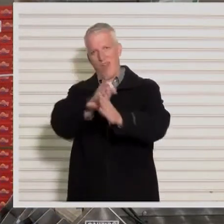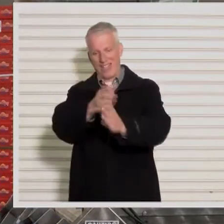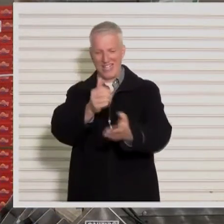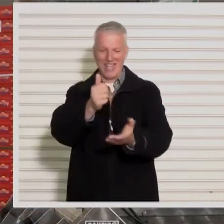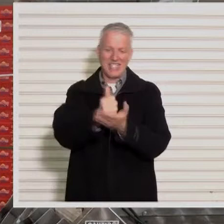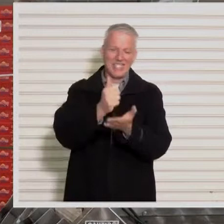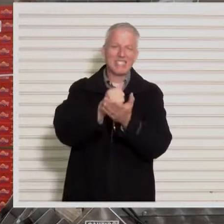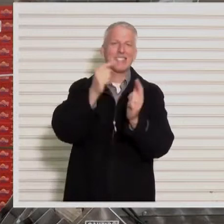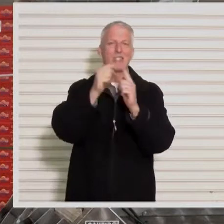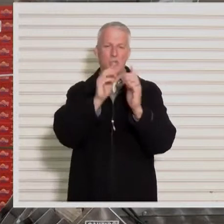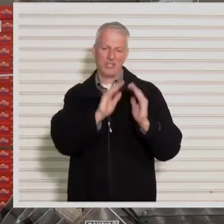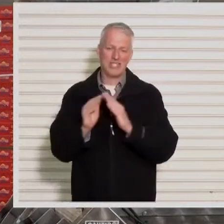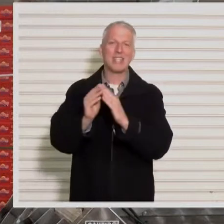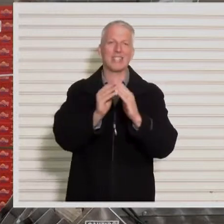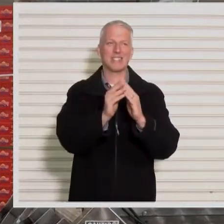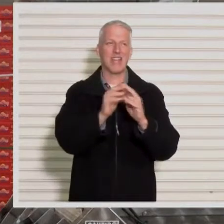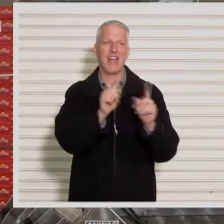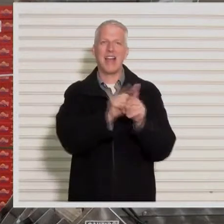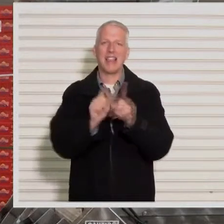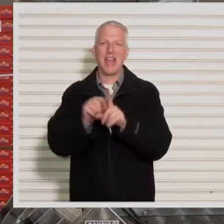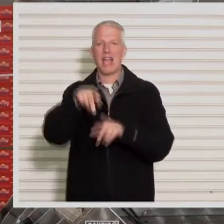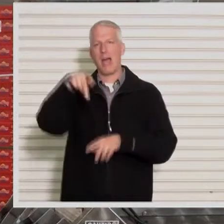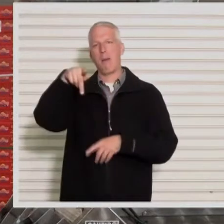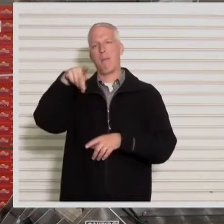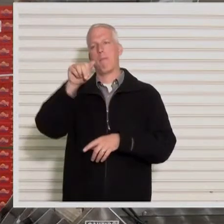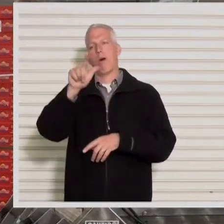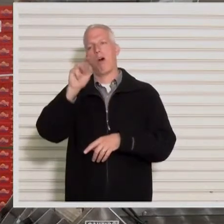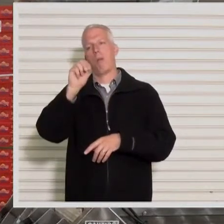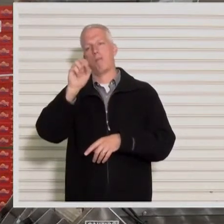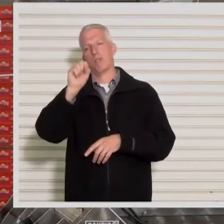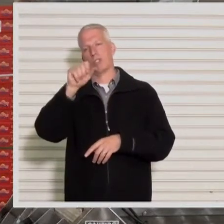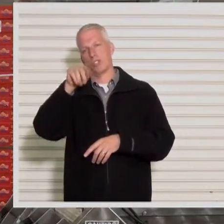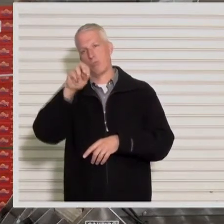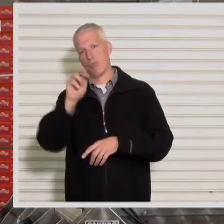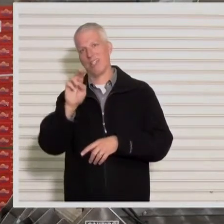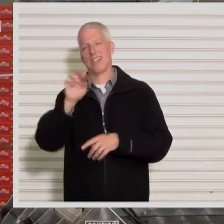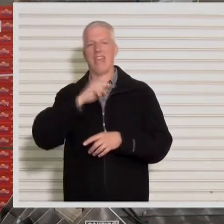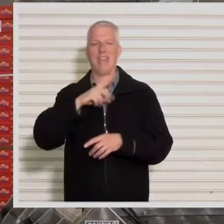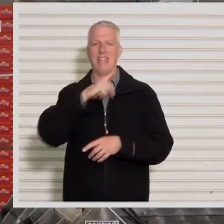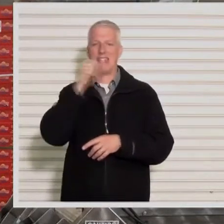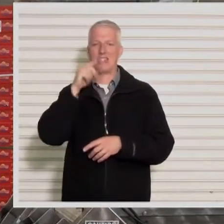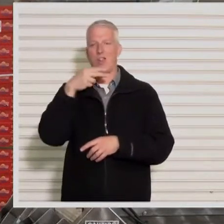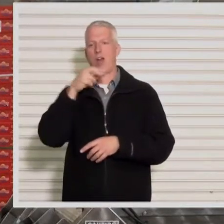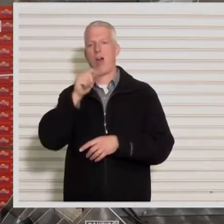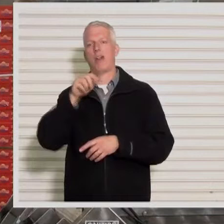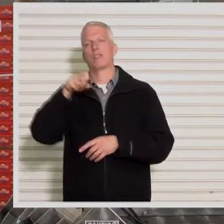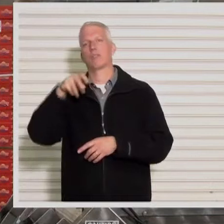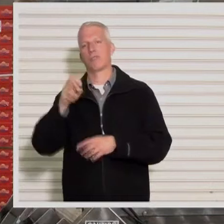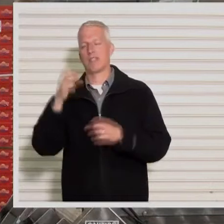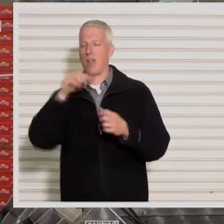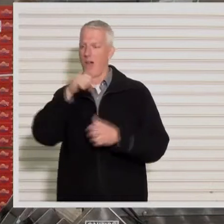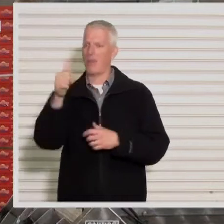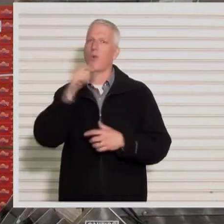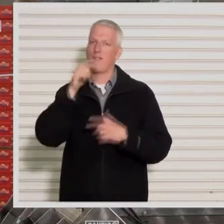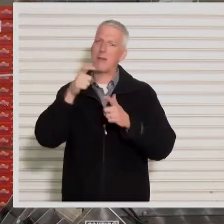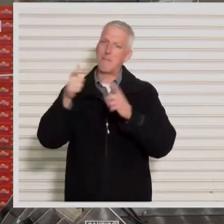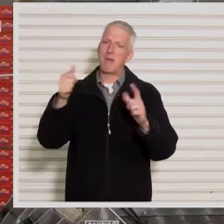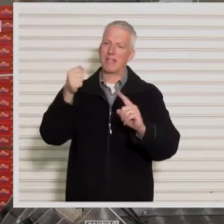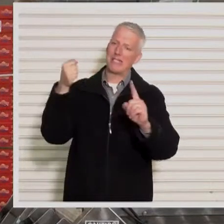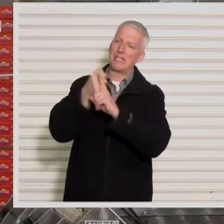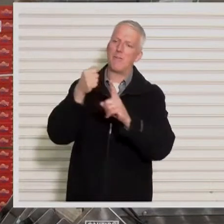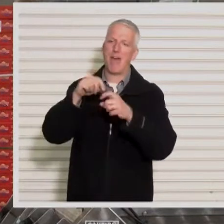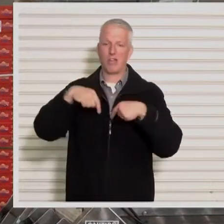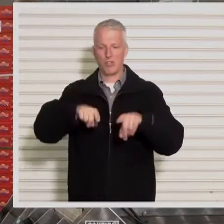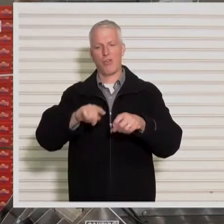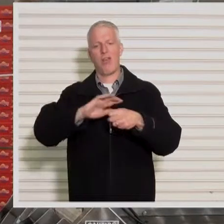the cities, like Palm Springs and Desert Hot Springs and others that have taken a big hit during